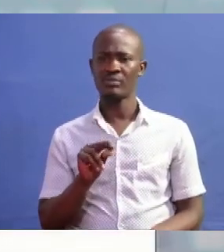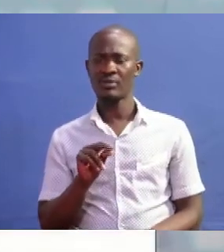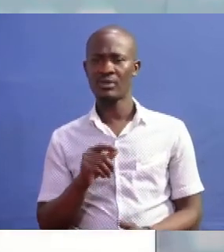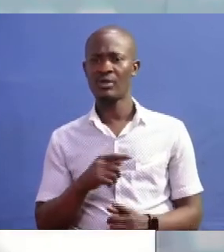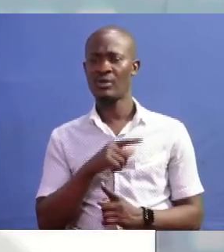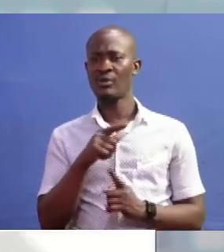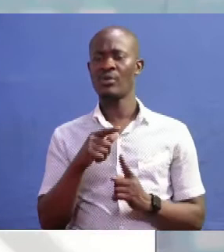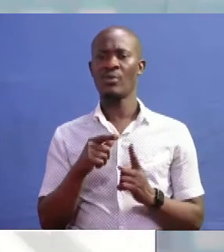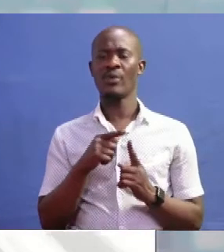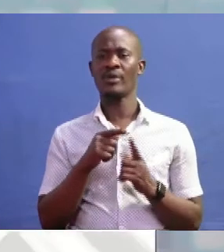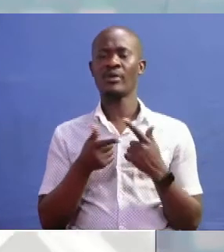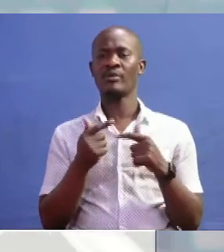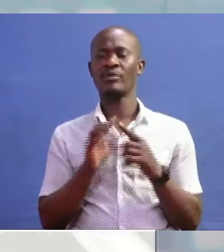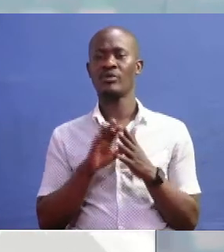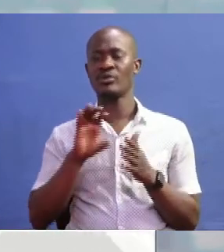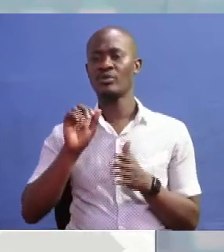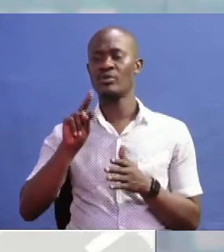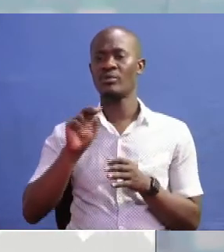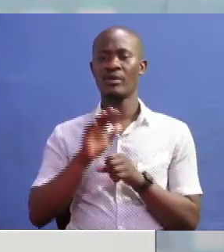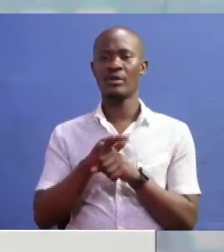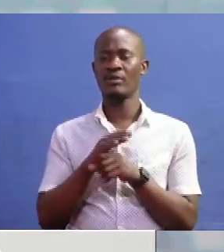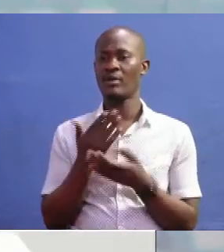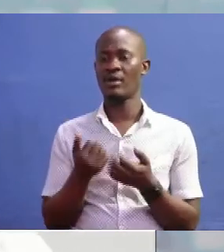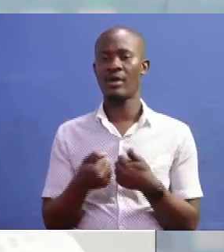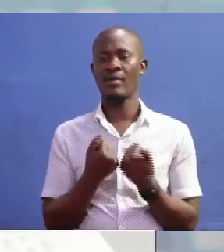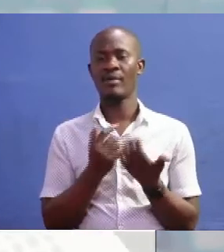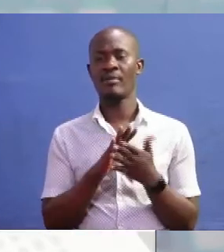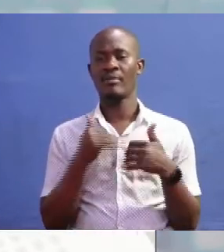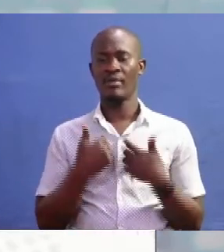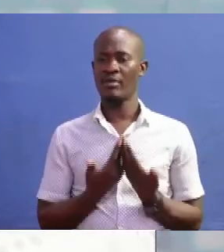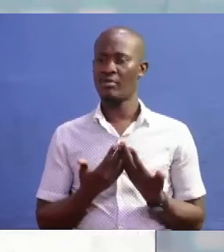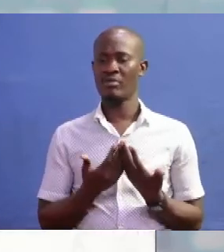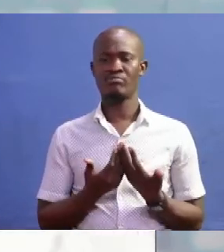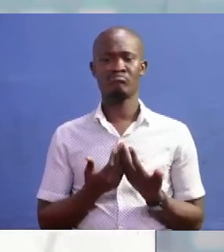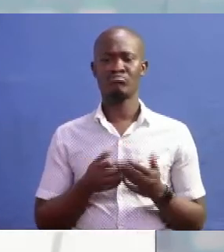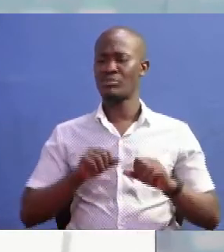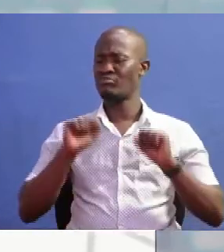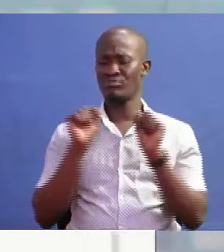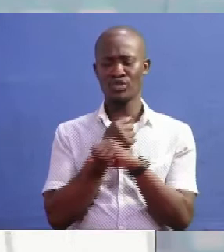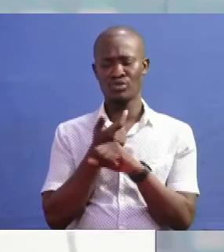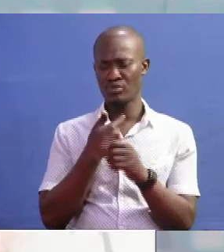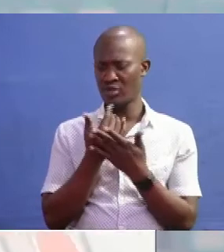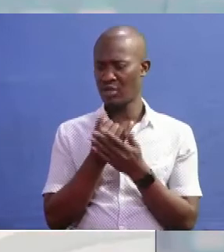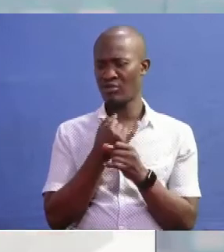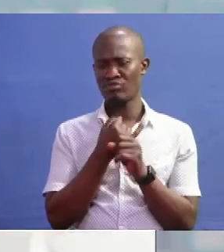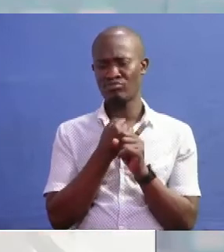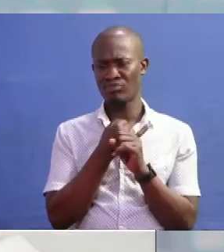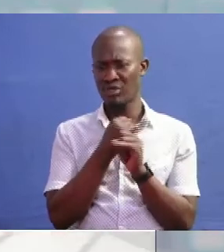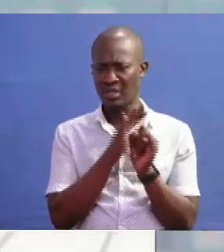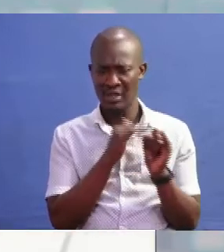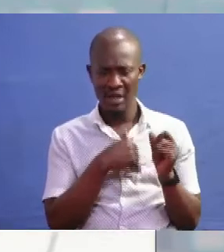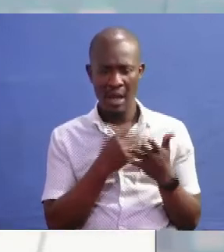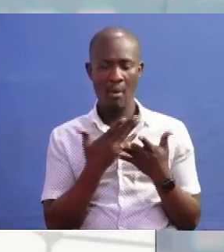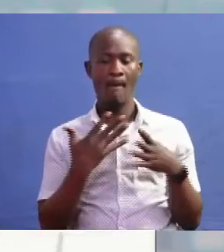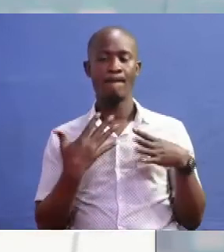it comes to chamas, there is too much that goes on. Sometimes disagreement, lack of transparency. Mm-hmm. So whenever